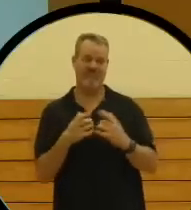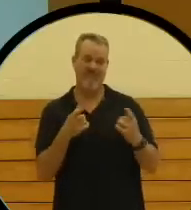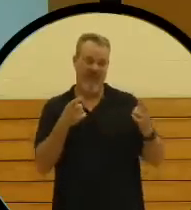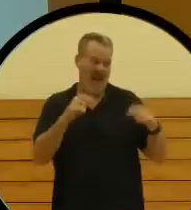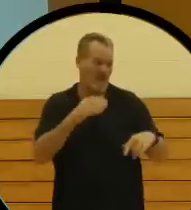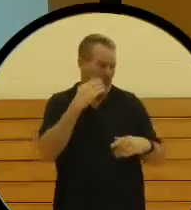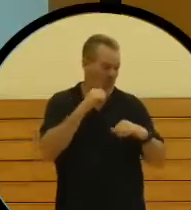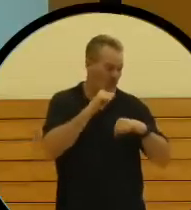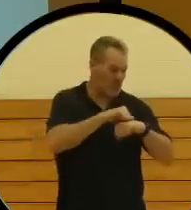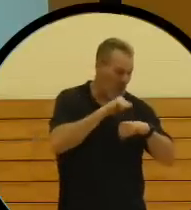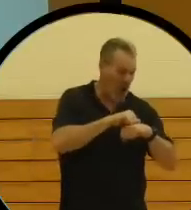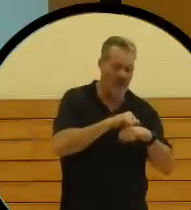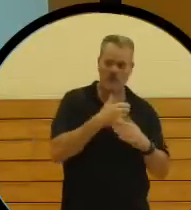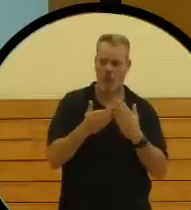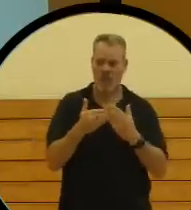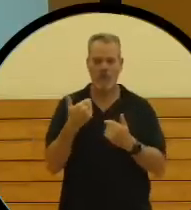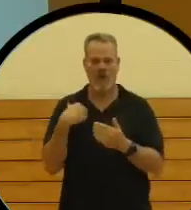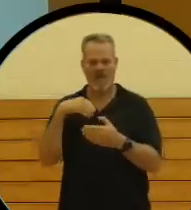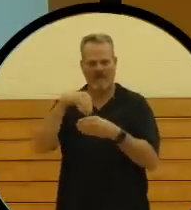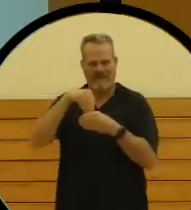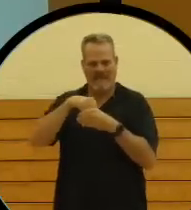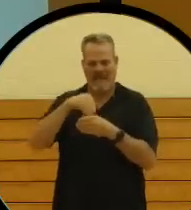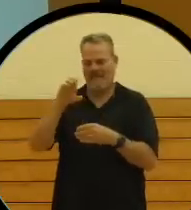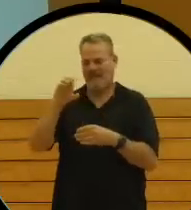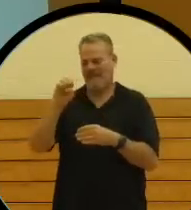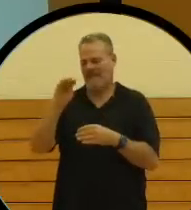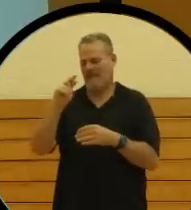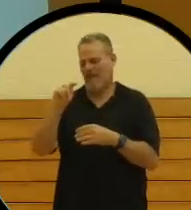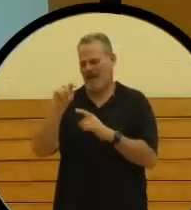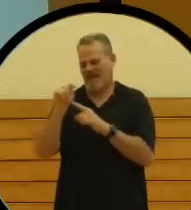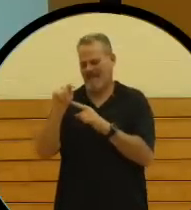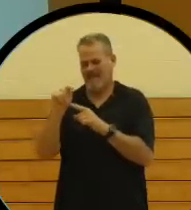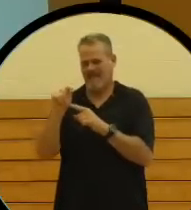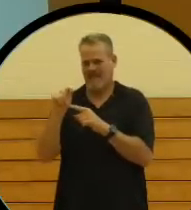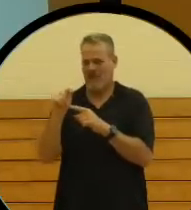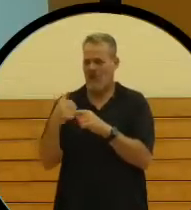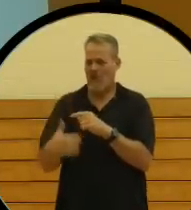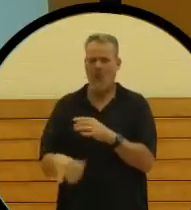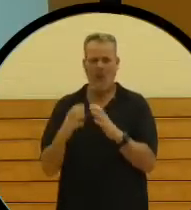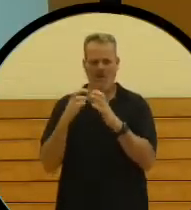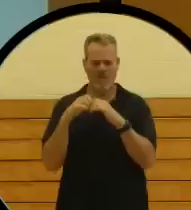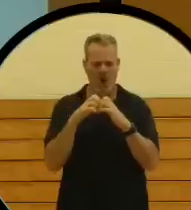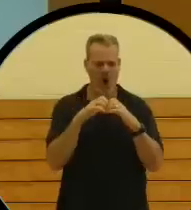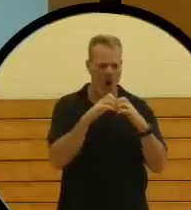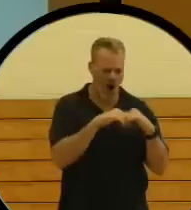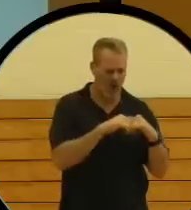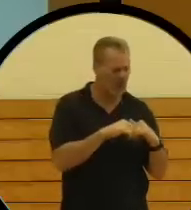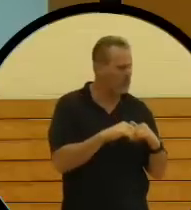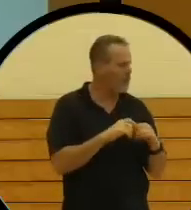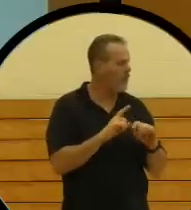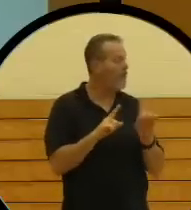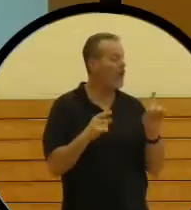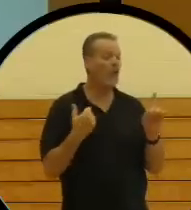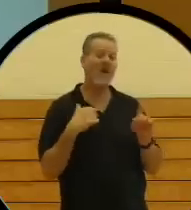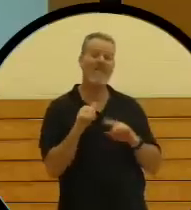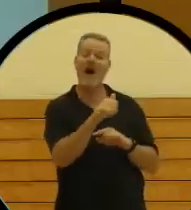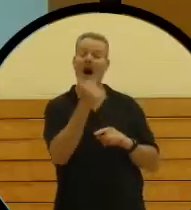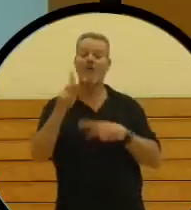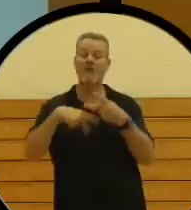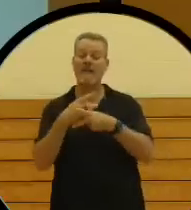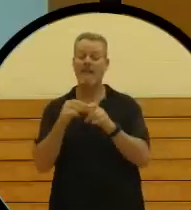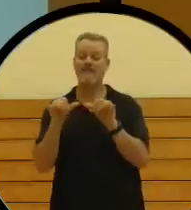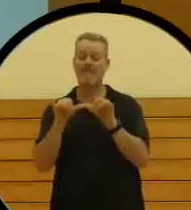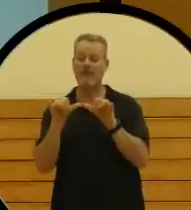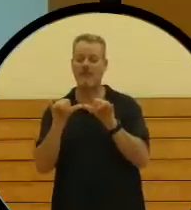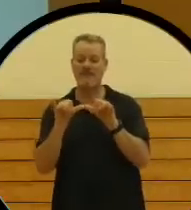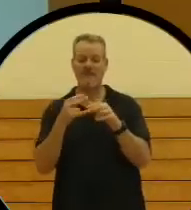you know, however you have that cemented. And so that commonly falls apart in this. But there's another scale besides the magnitude